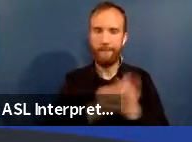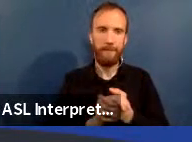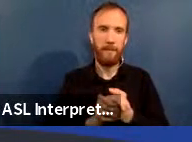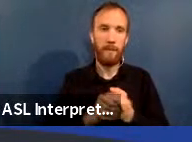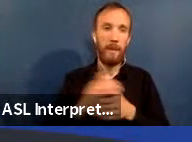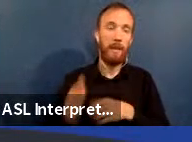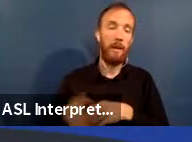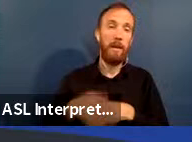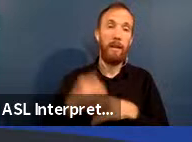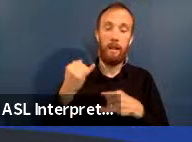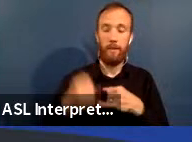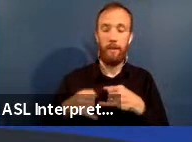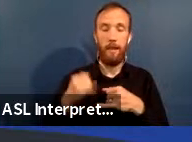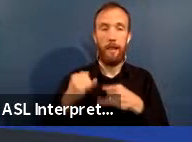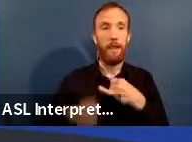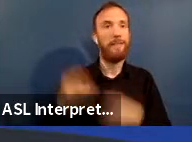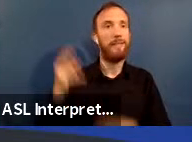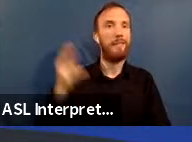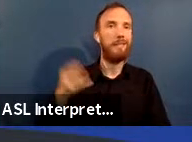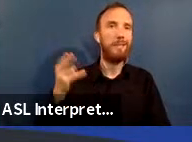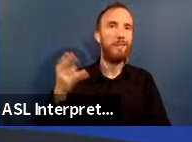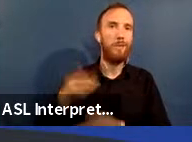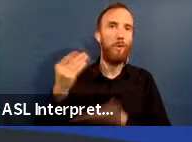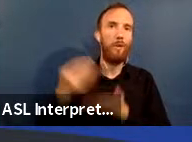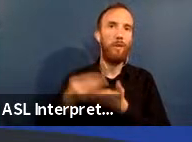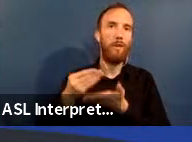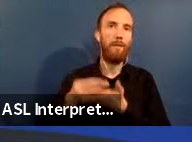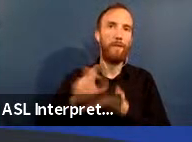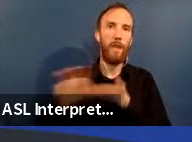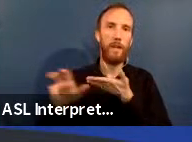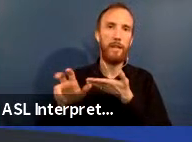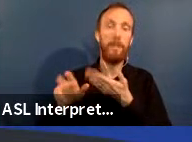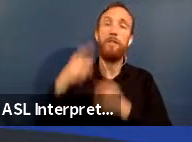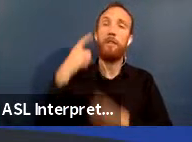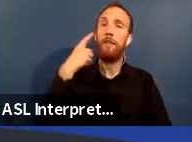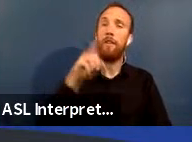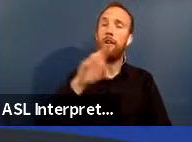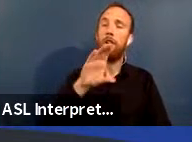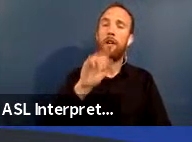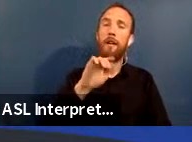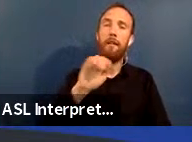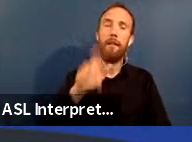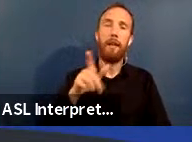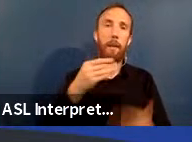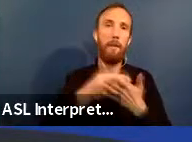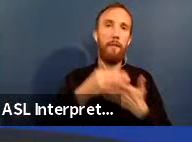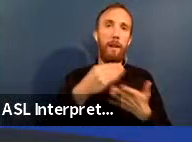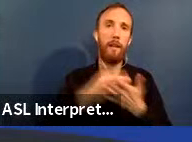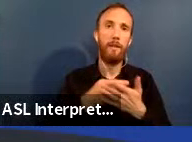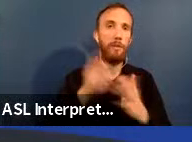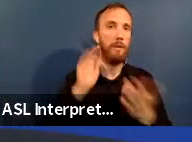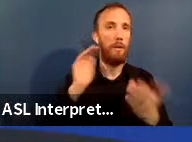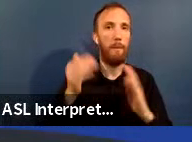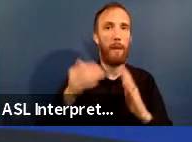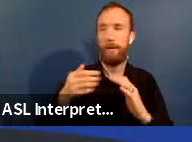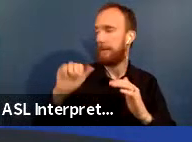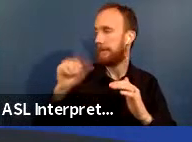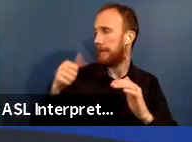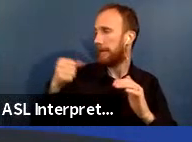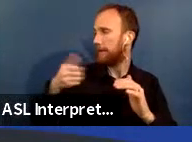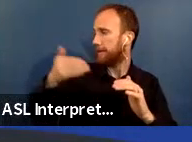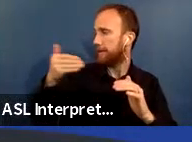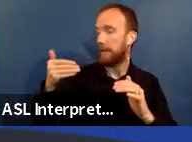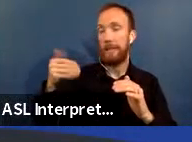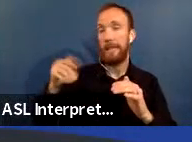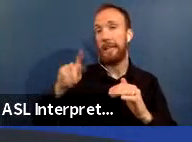historical funding data. So in the case of capital funding, going back 10 years, and in the case of TIF